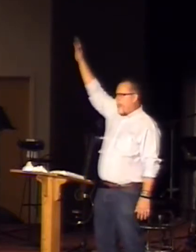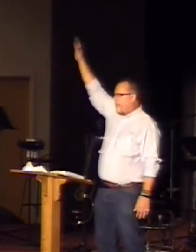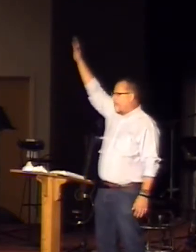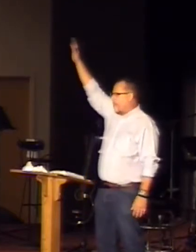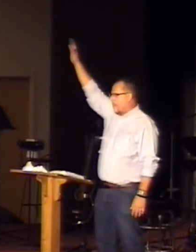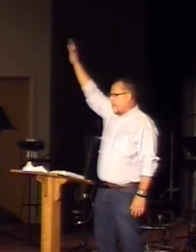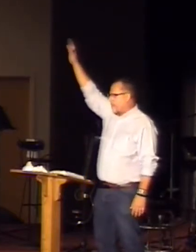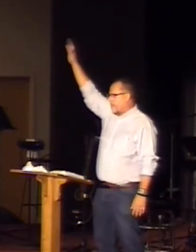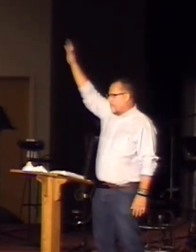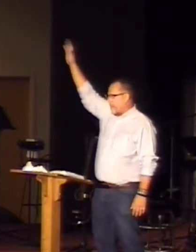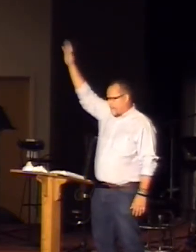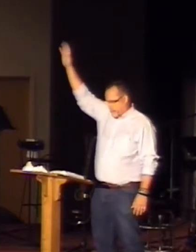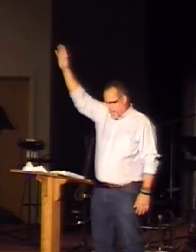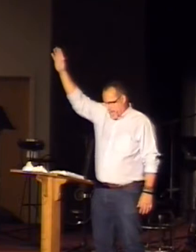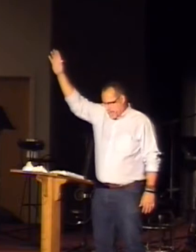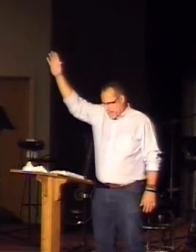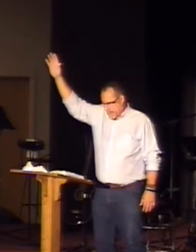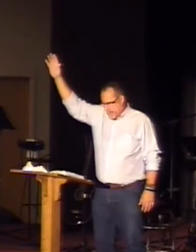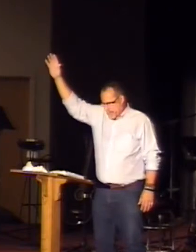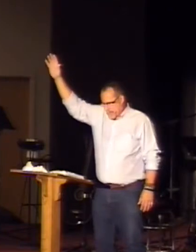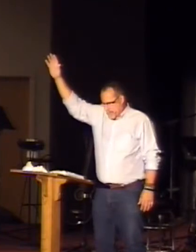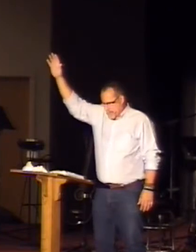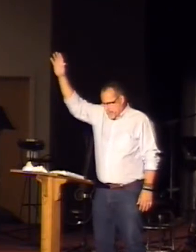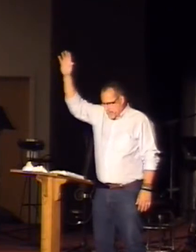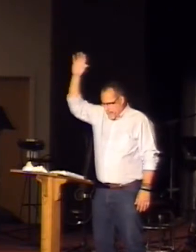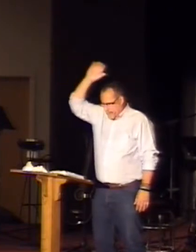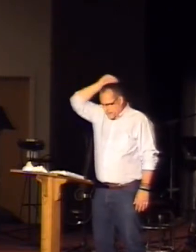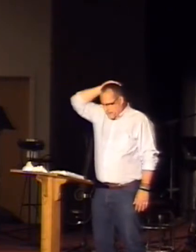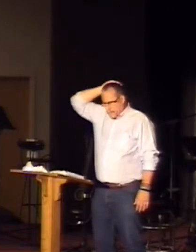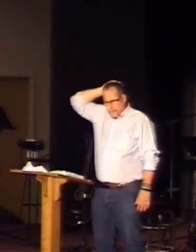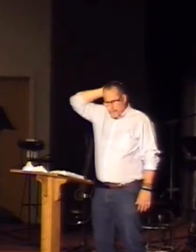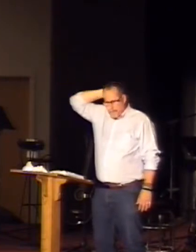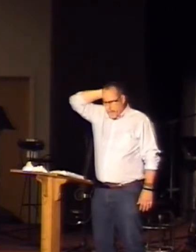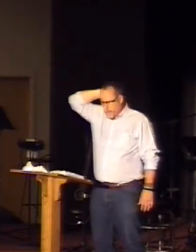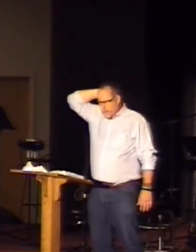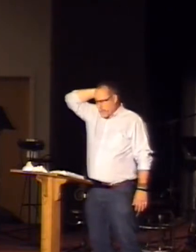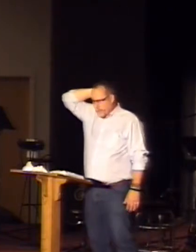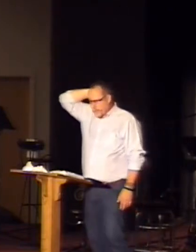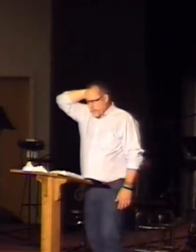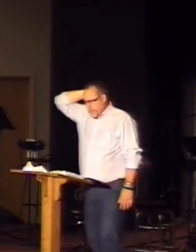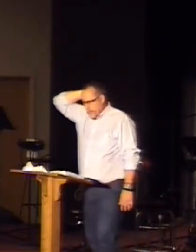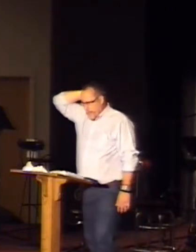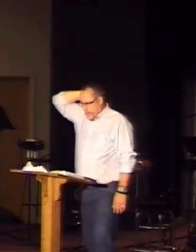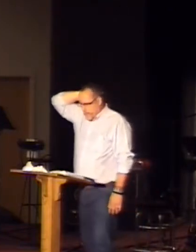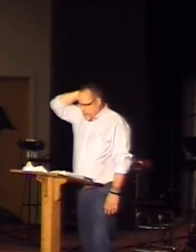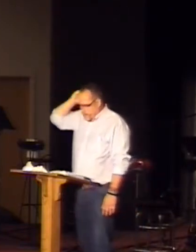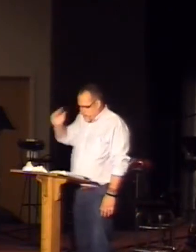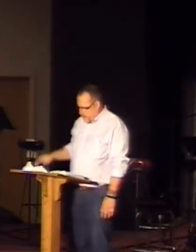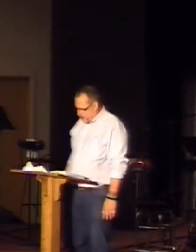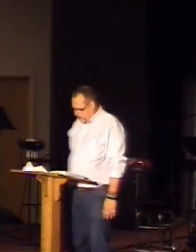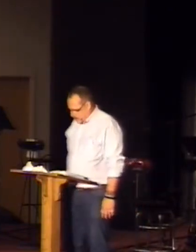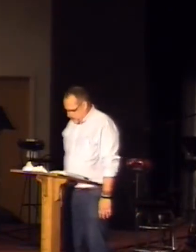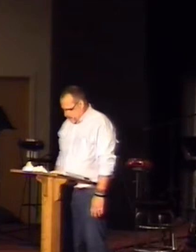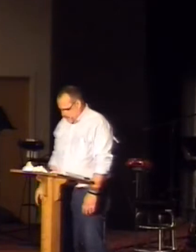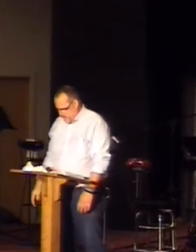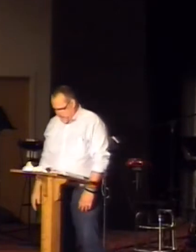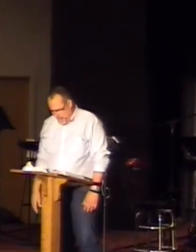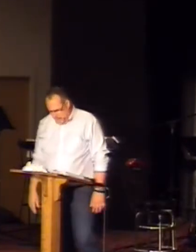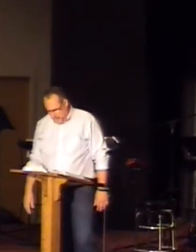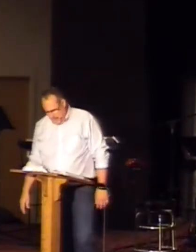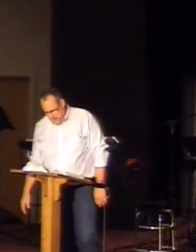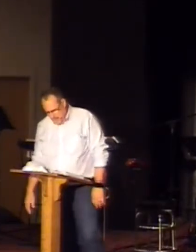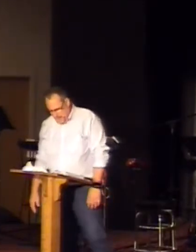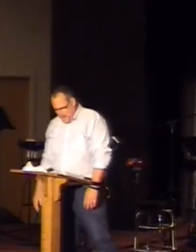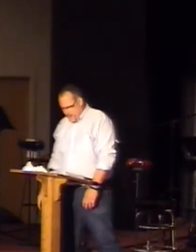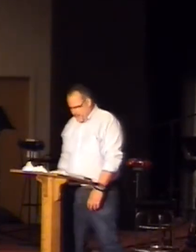anybody ever thought about that? Okay. Sure. If we could just start over with our